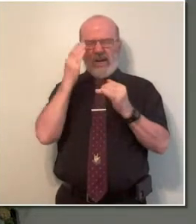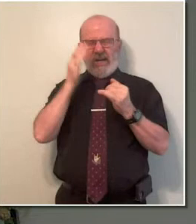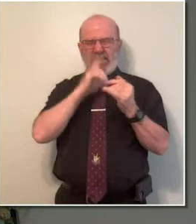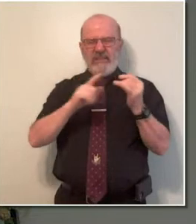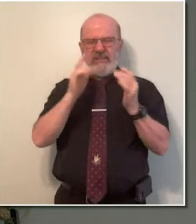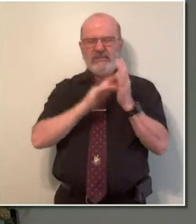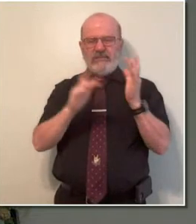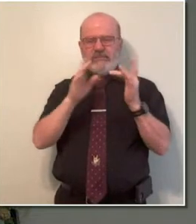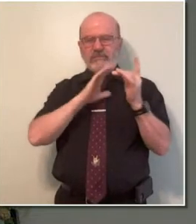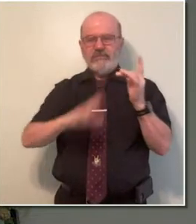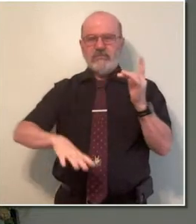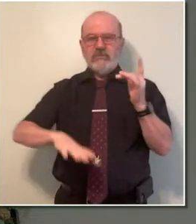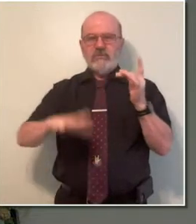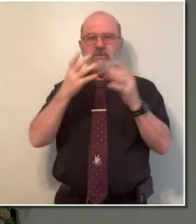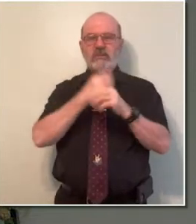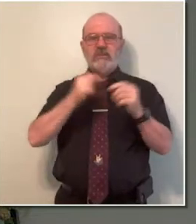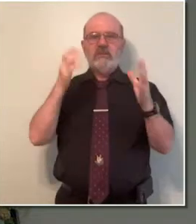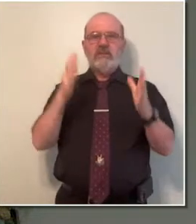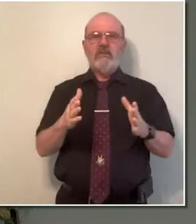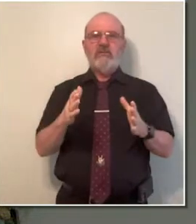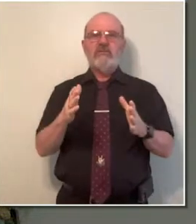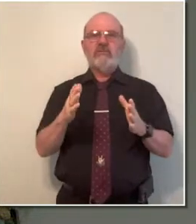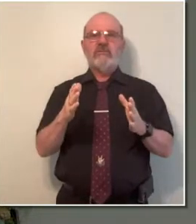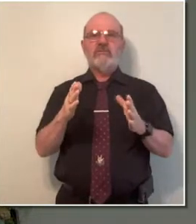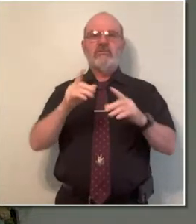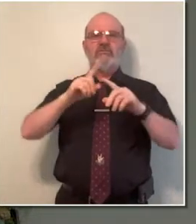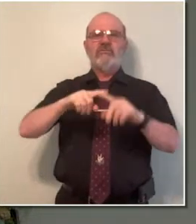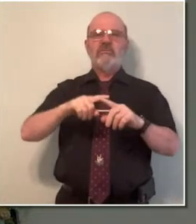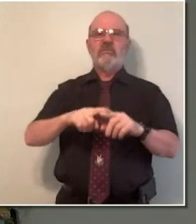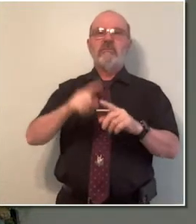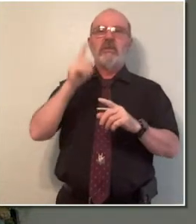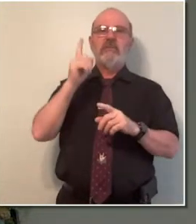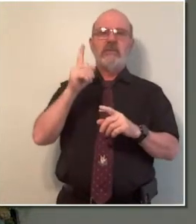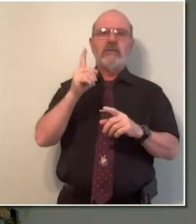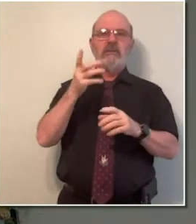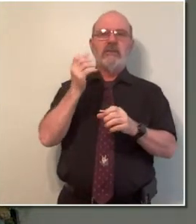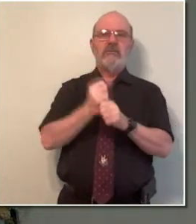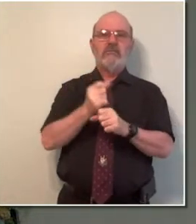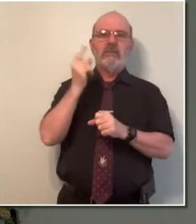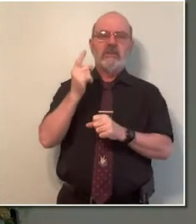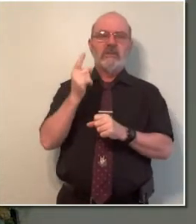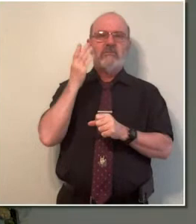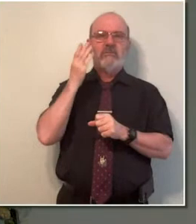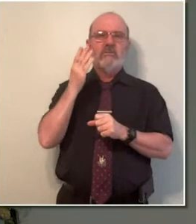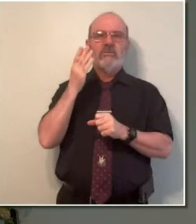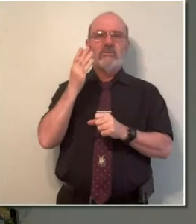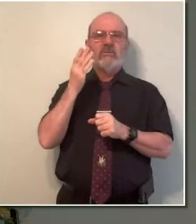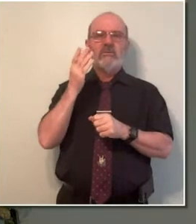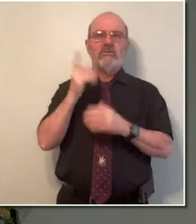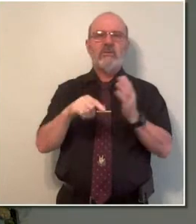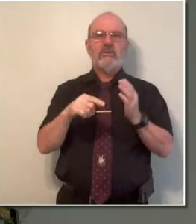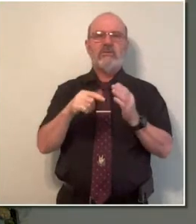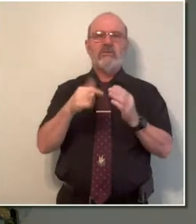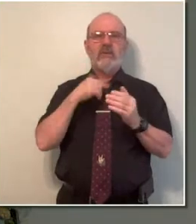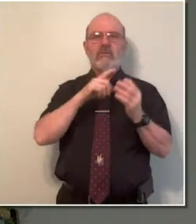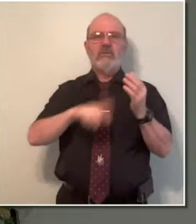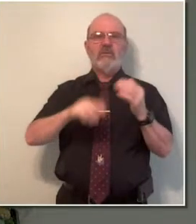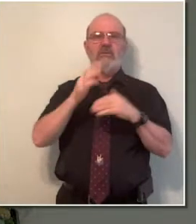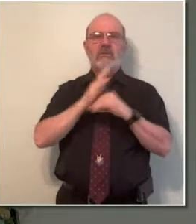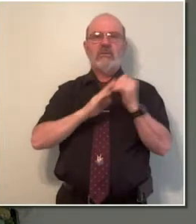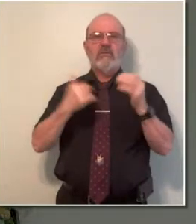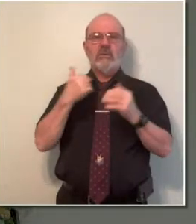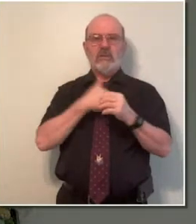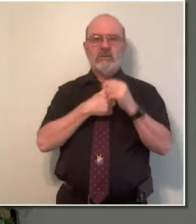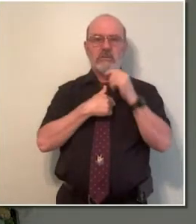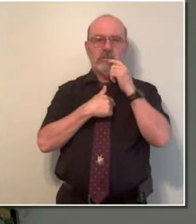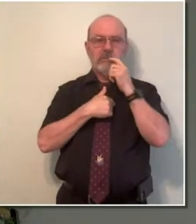Christ as our Savior, who have leaned upon him and trusted him, know what it's like to have the Lord comfort us. But here, he's